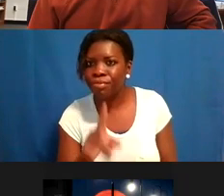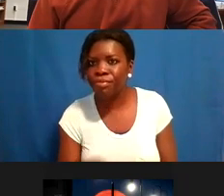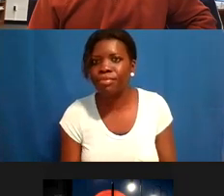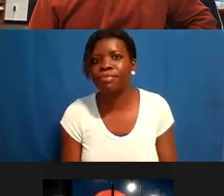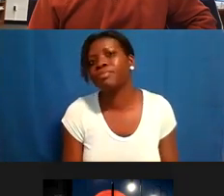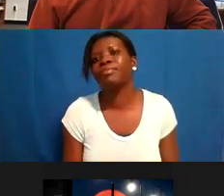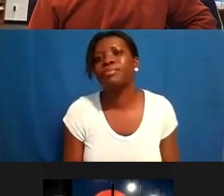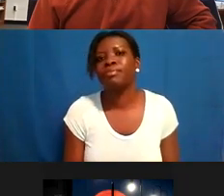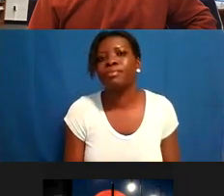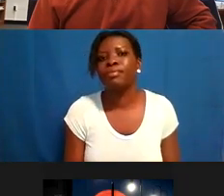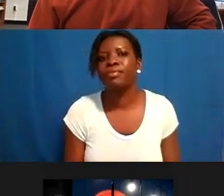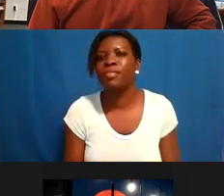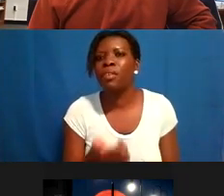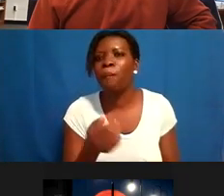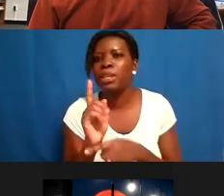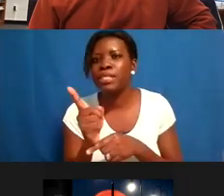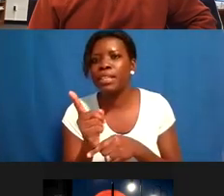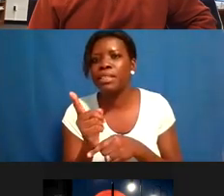We'll give just a few more seconds here.